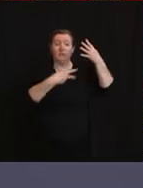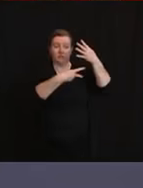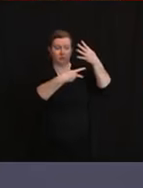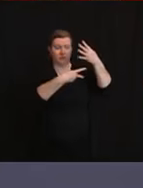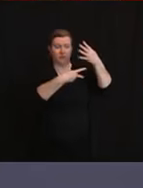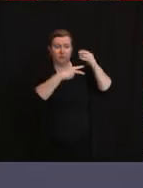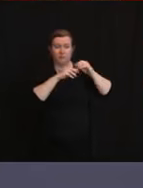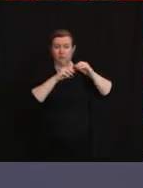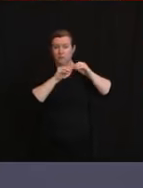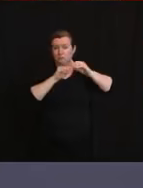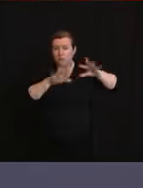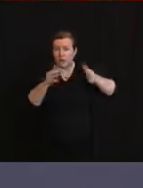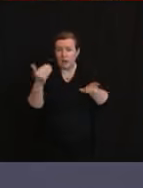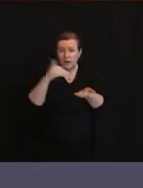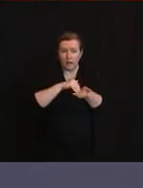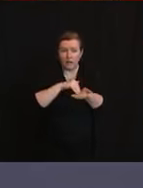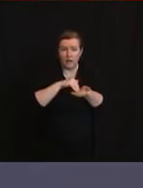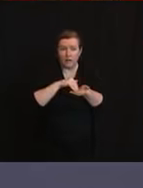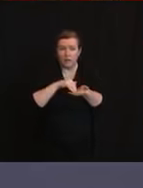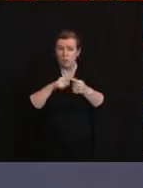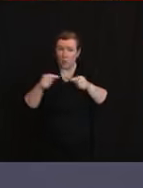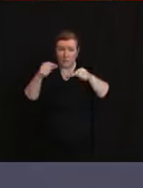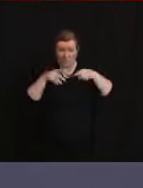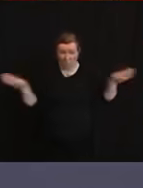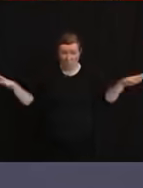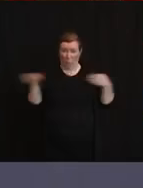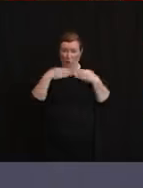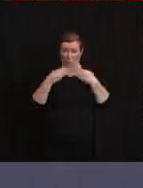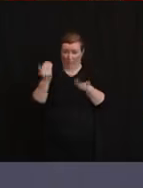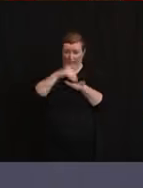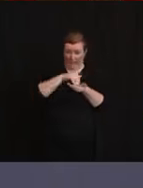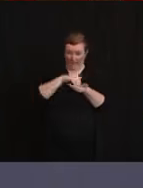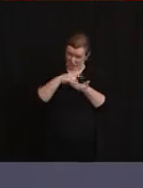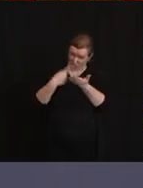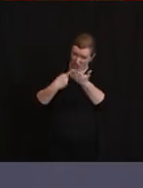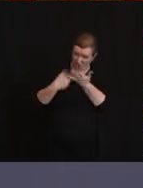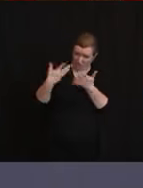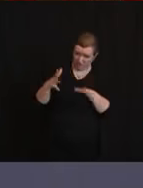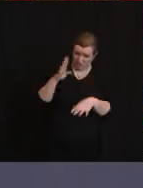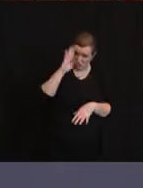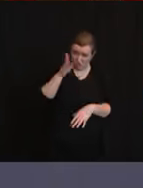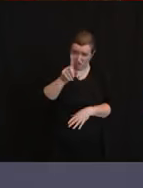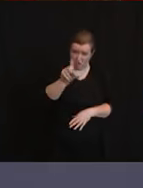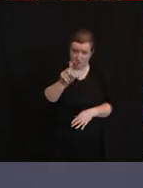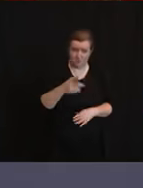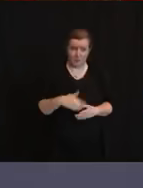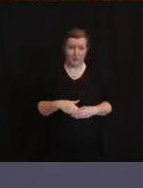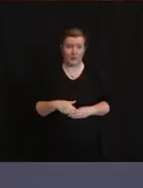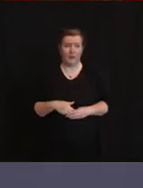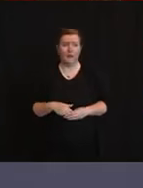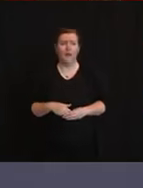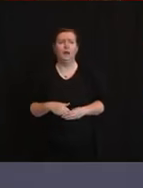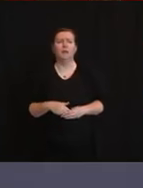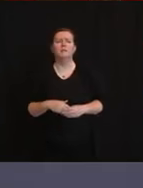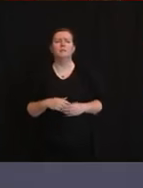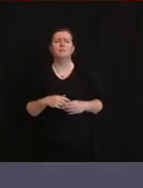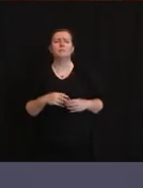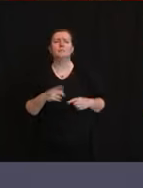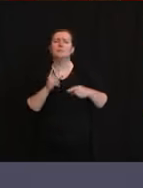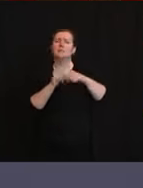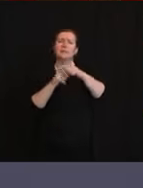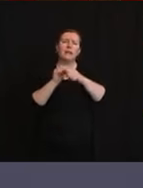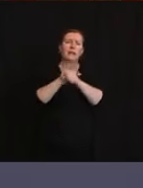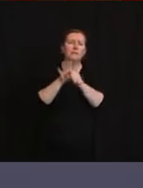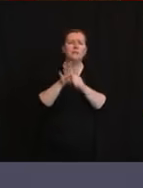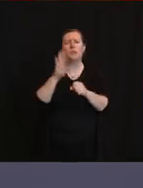if cases were to spike? Is that being talked about? Also, in the first principle, in terms of cases and hospitalizations, I think it was a 14-day